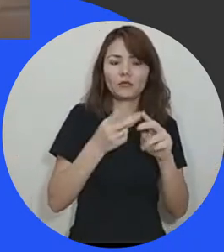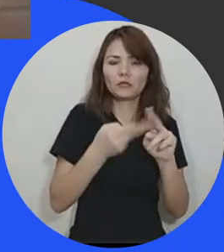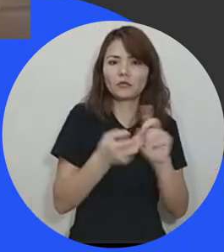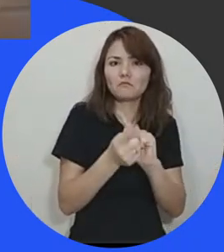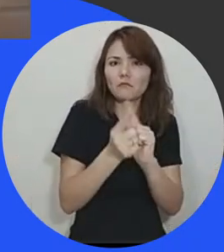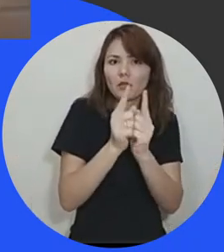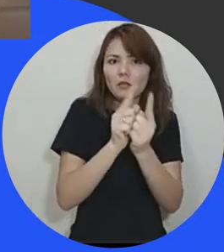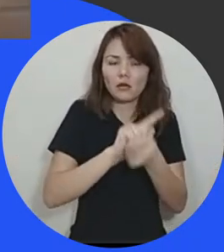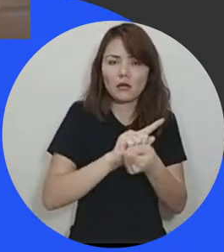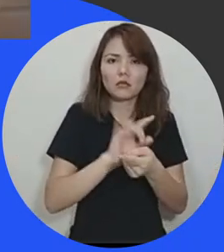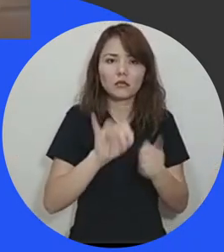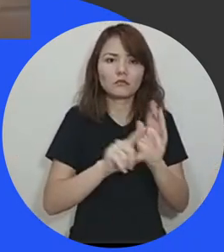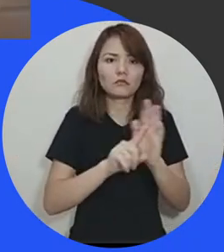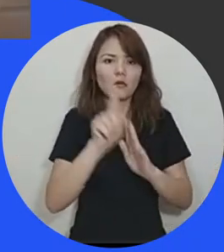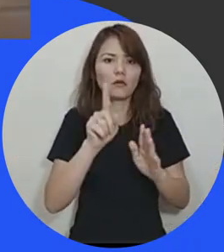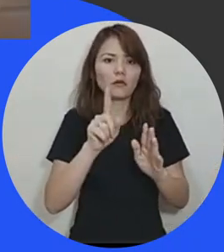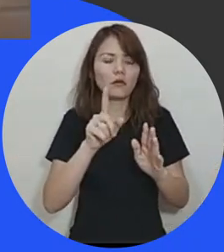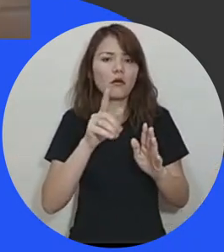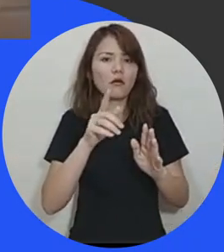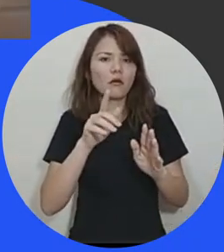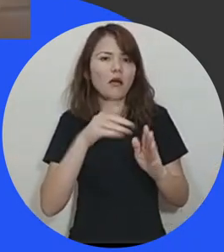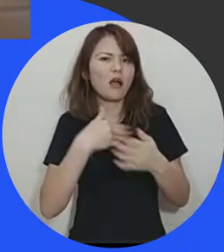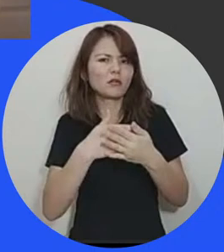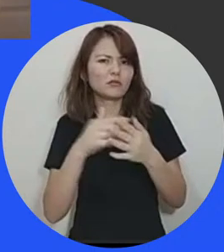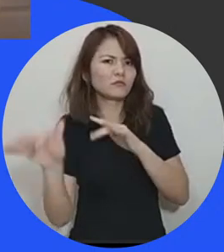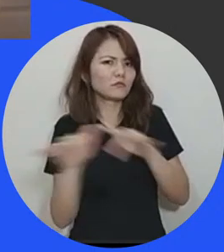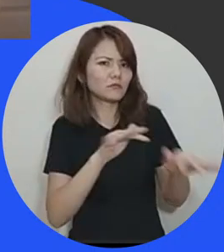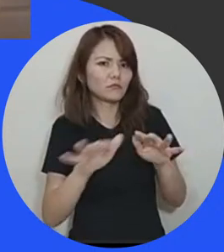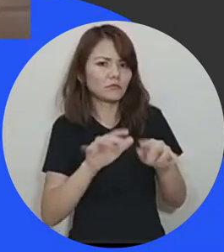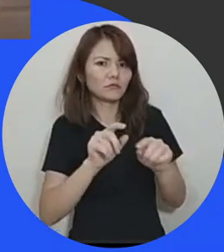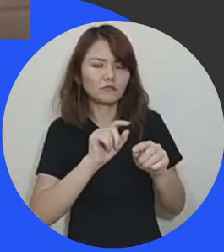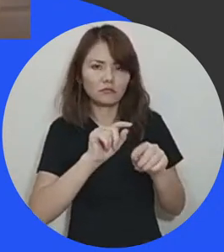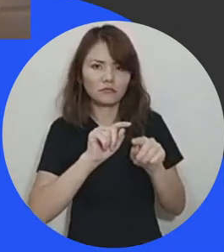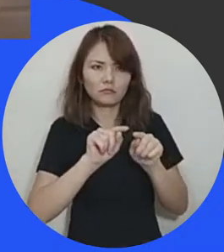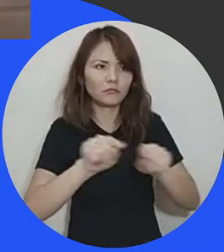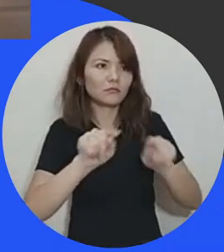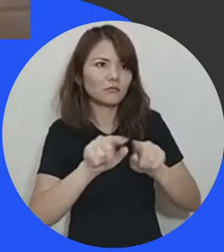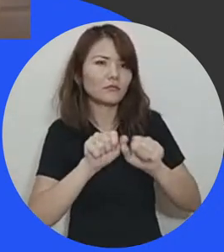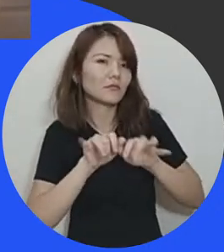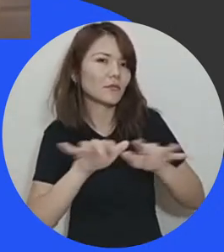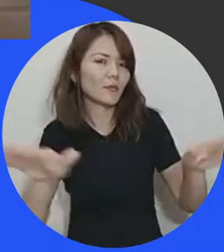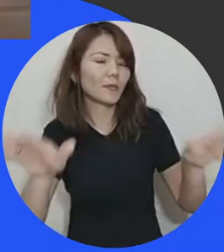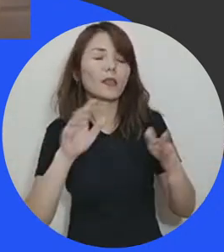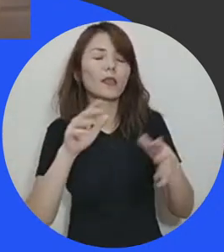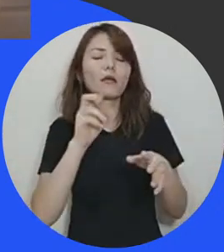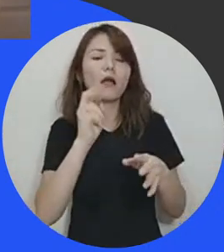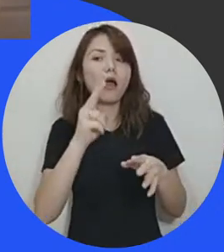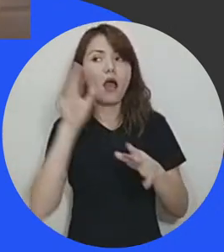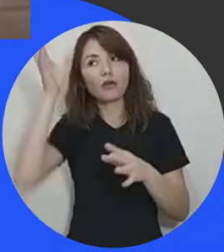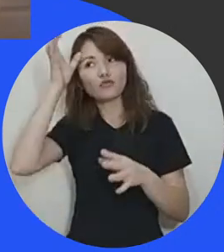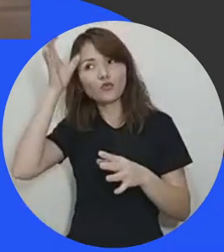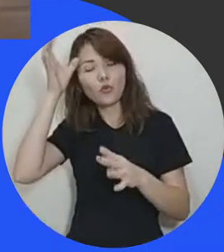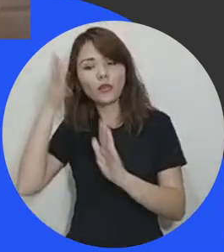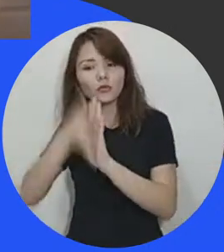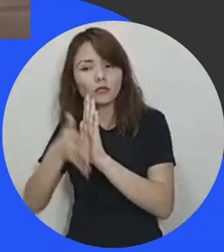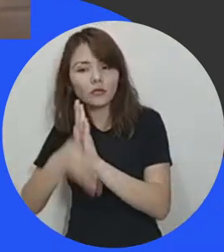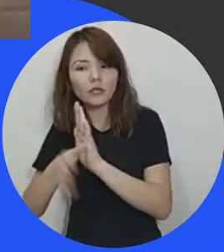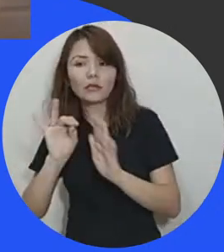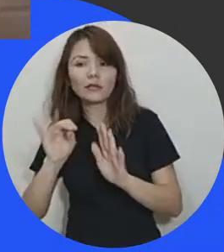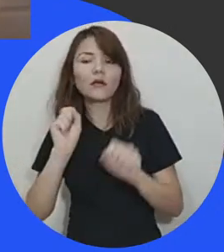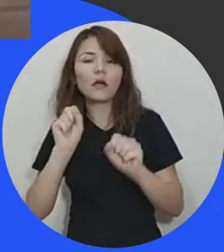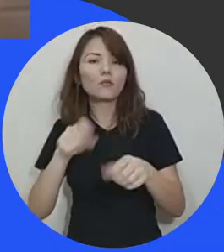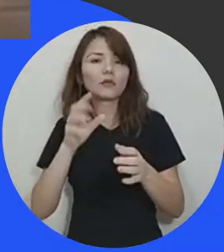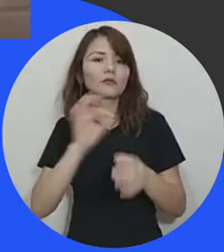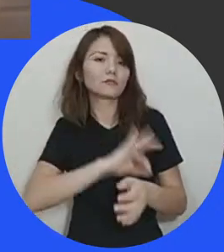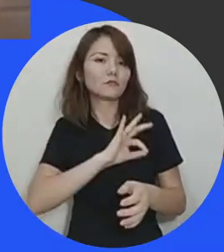can track the virus on a local level and use this to fight the pandemic in hospitals and our communities. Hello,